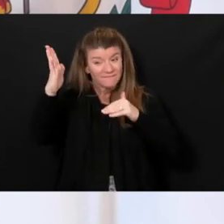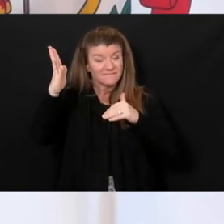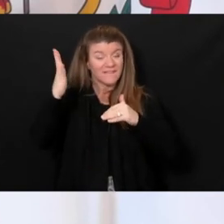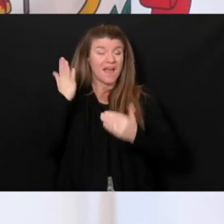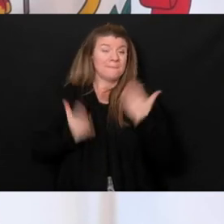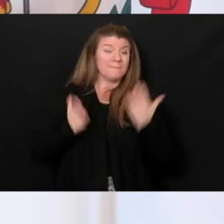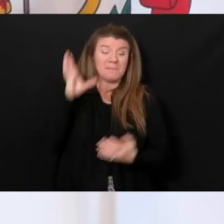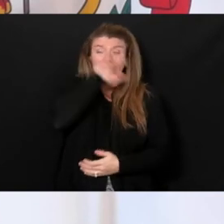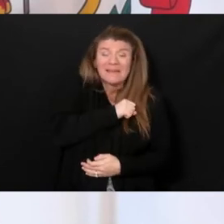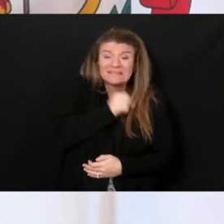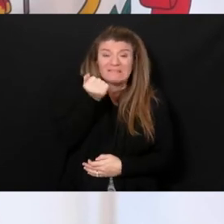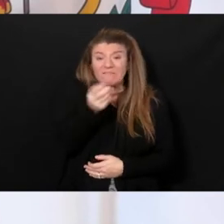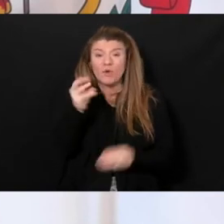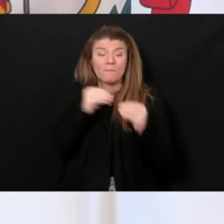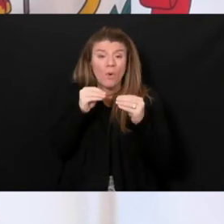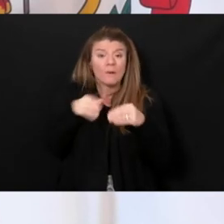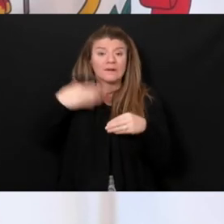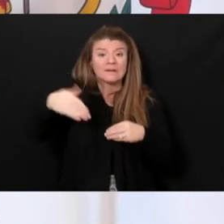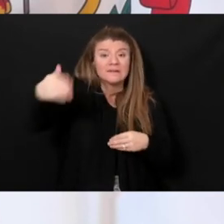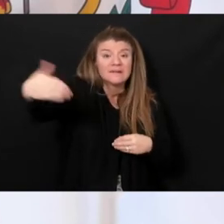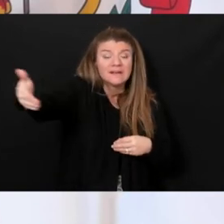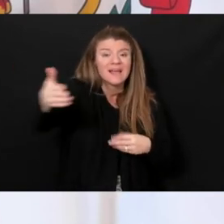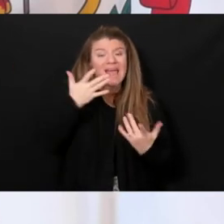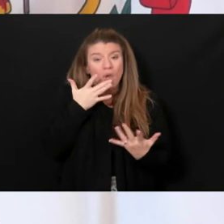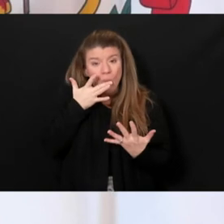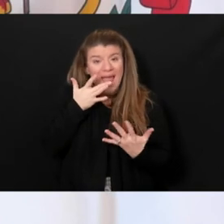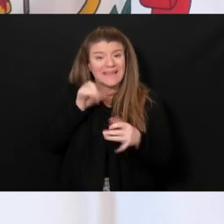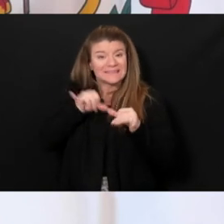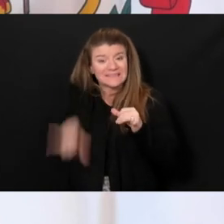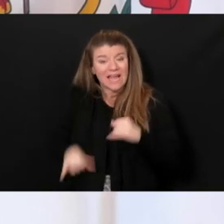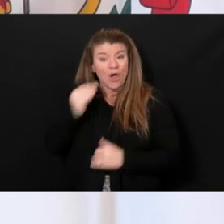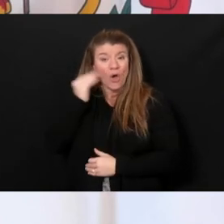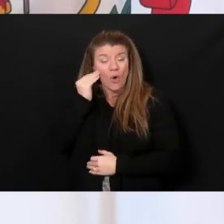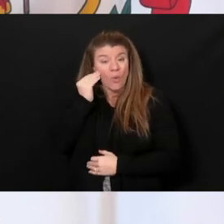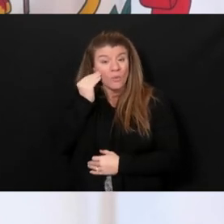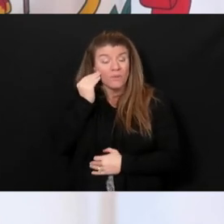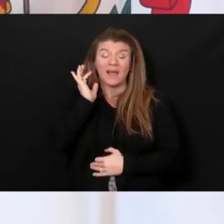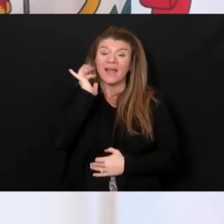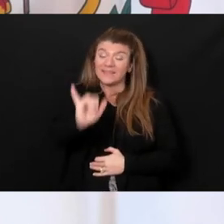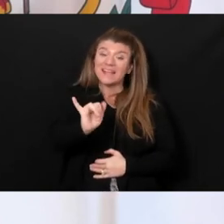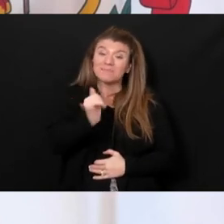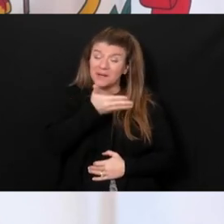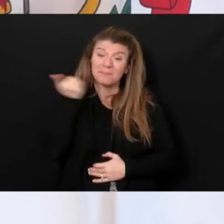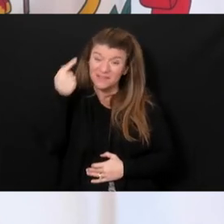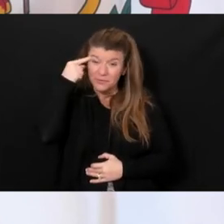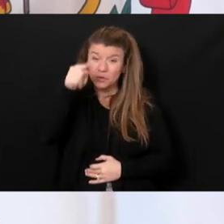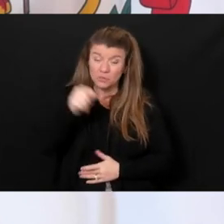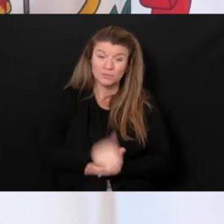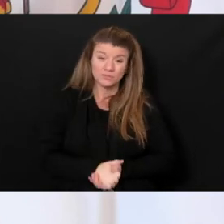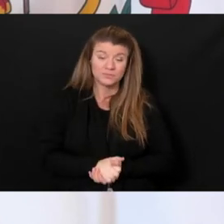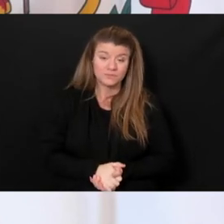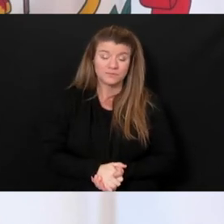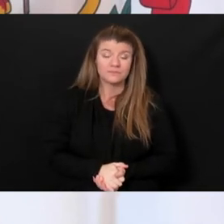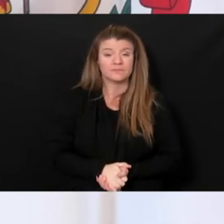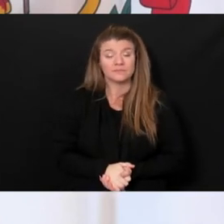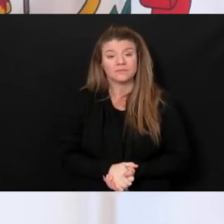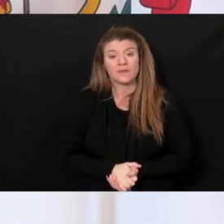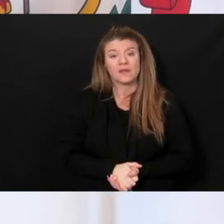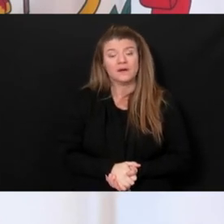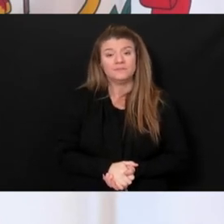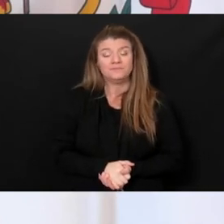maybe miss a few church services and get your services at home, that would probably be wise right now. And